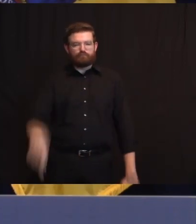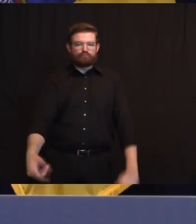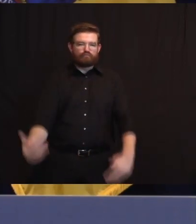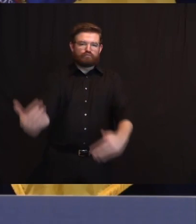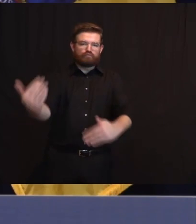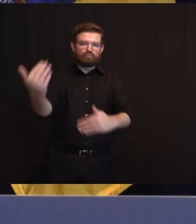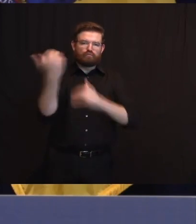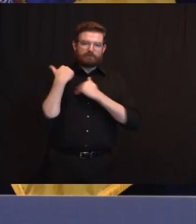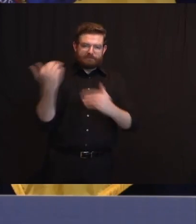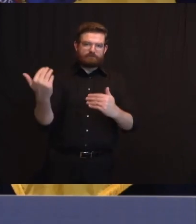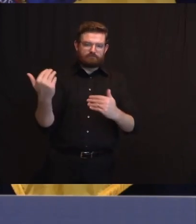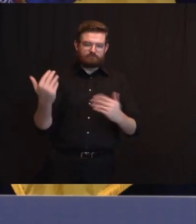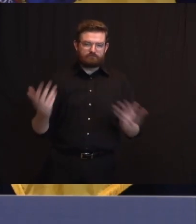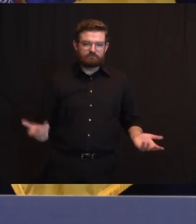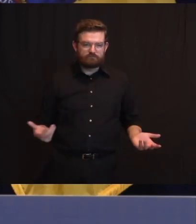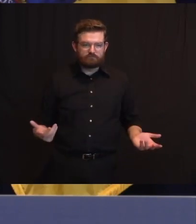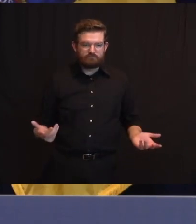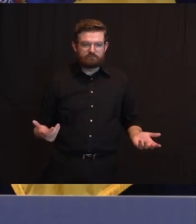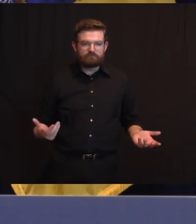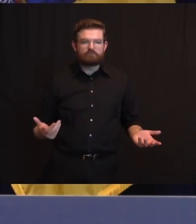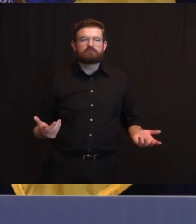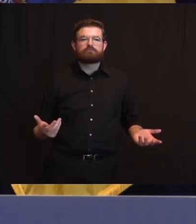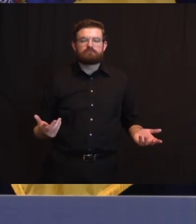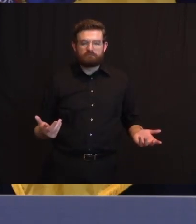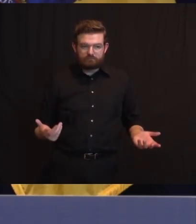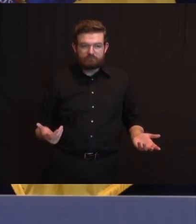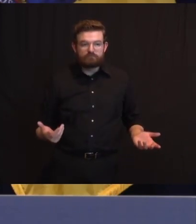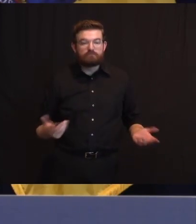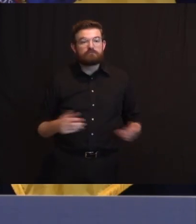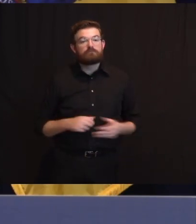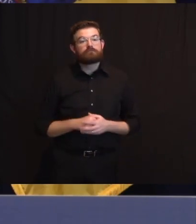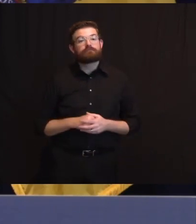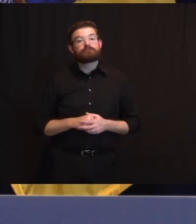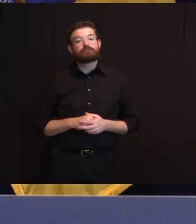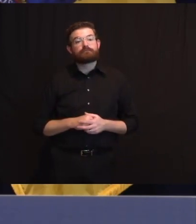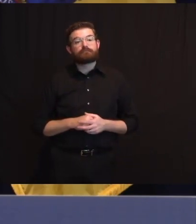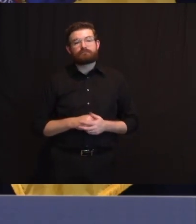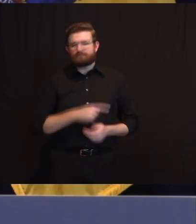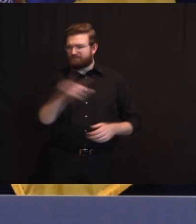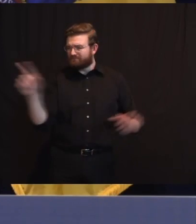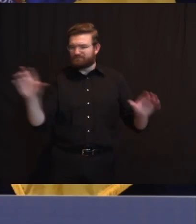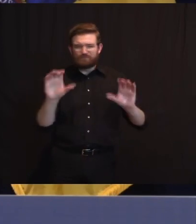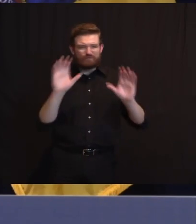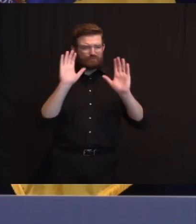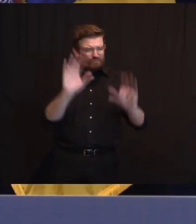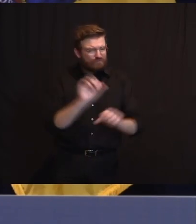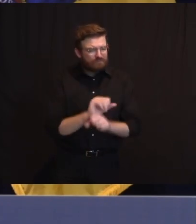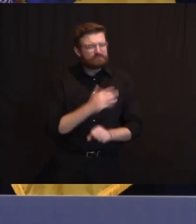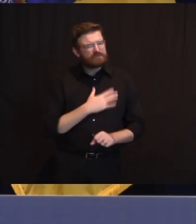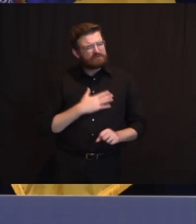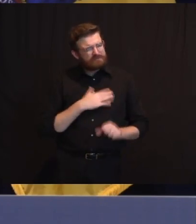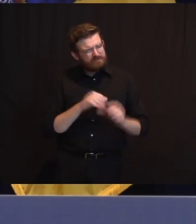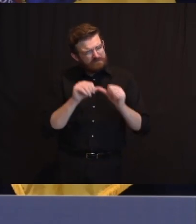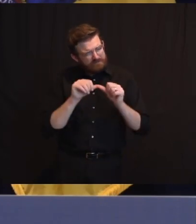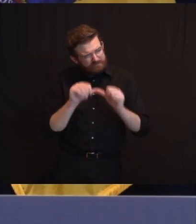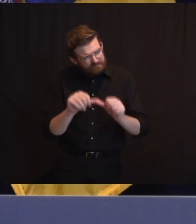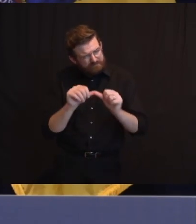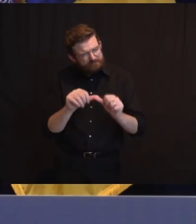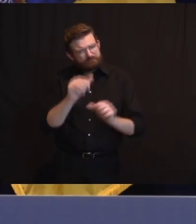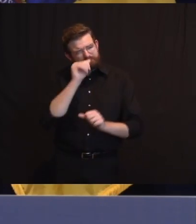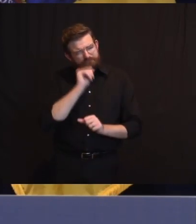on right now. So folks, again, you've done an extraordinary job. We just need you to continue to do that. And with that work, we will get through this